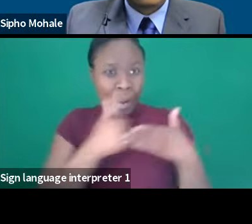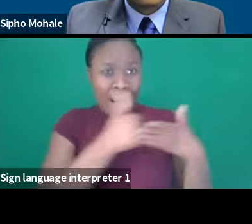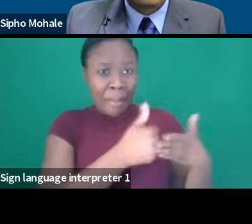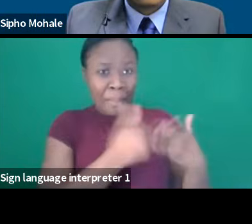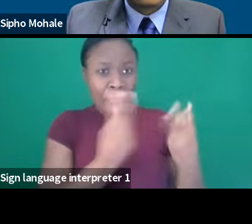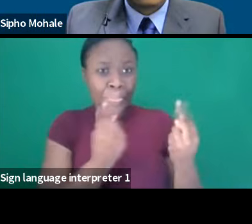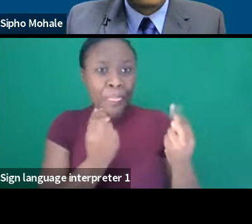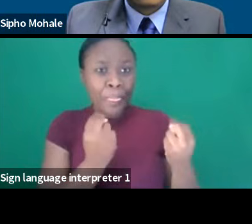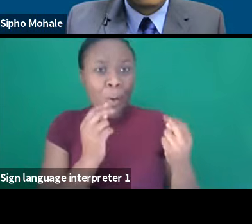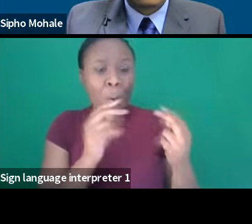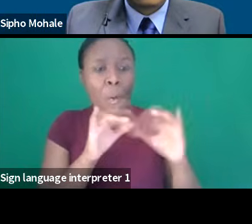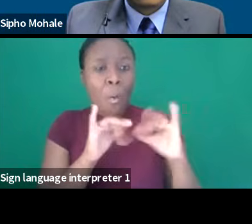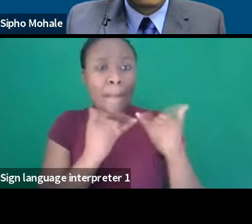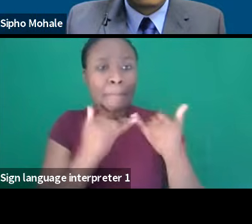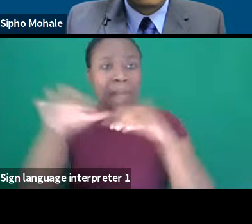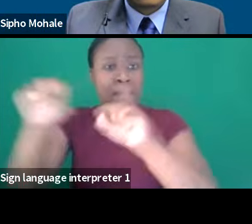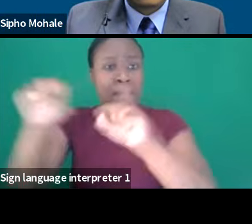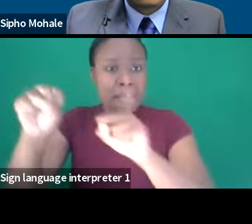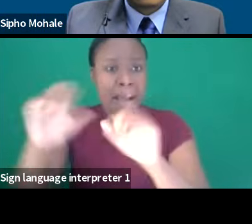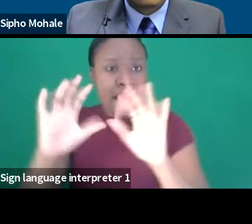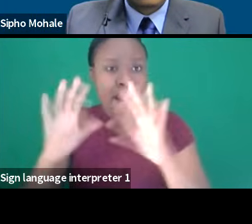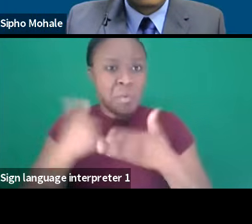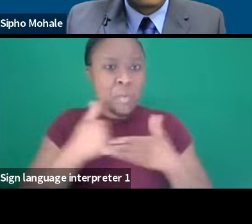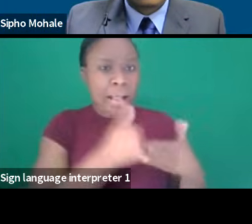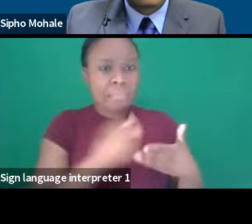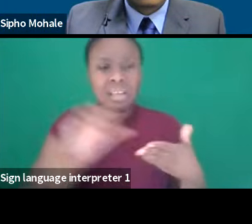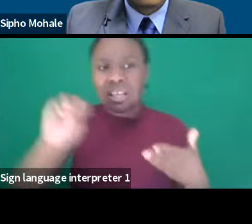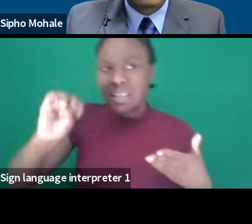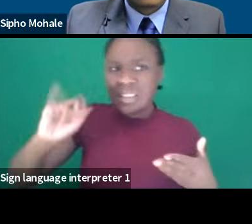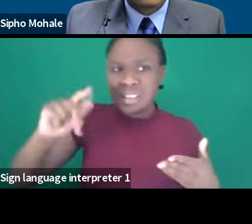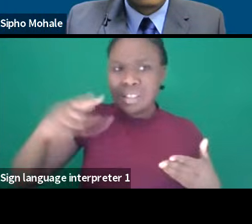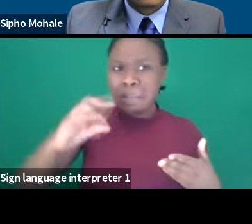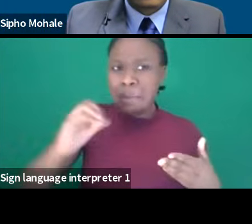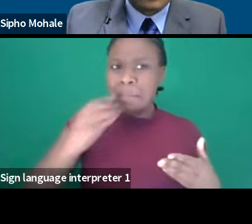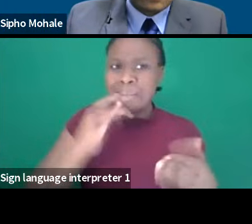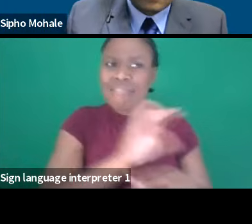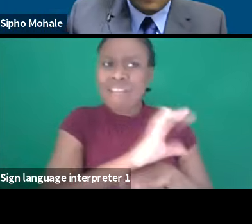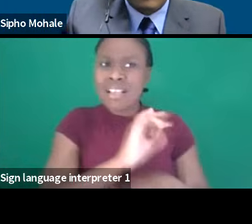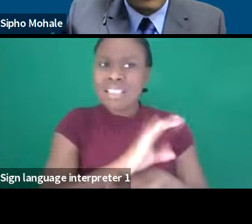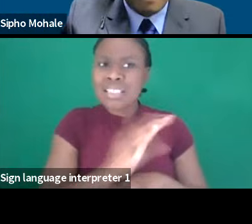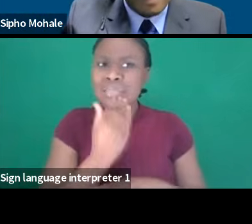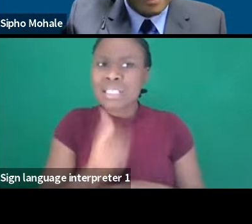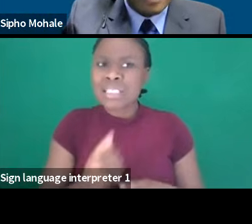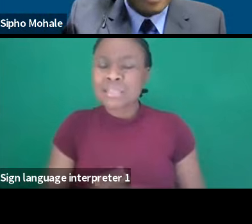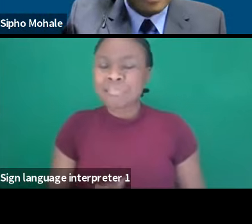taxpayer? Sipho, give some advice.